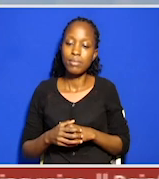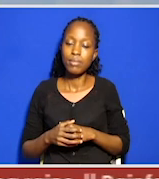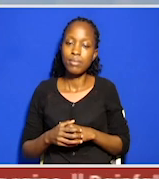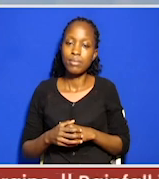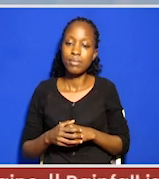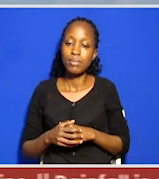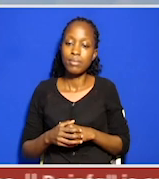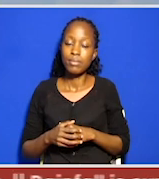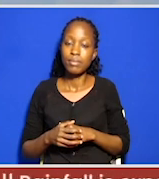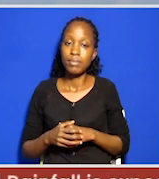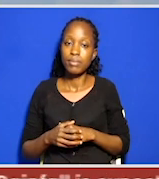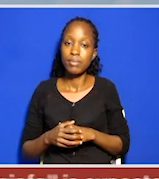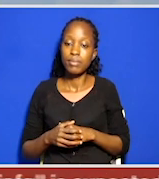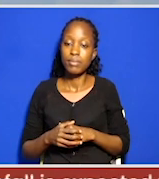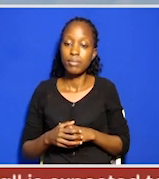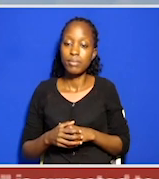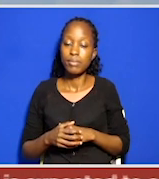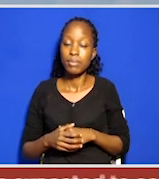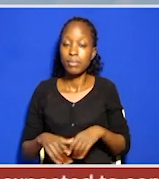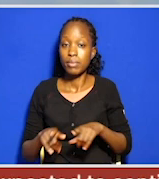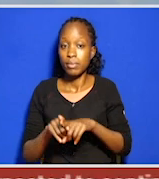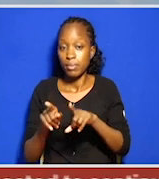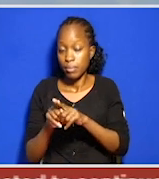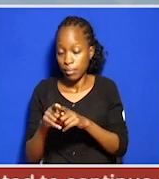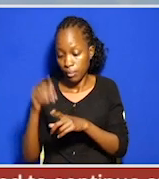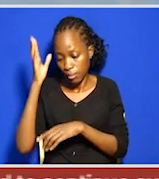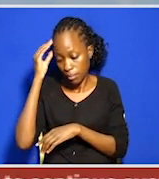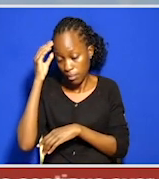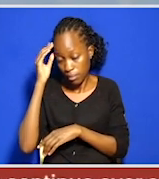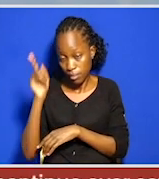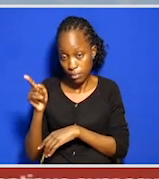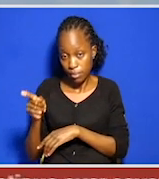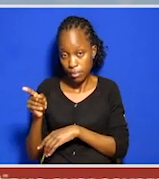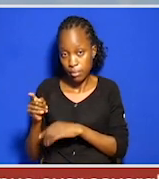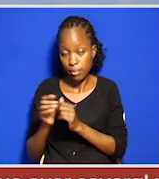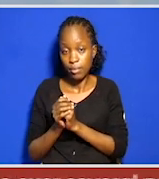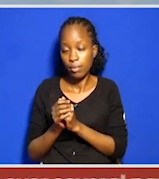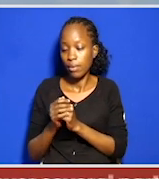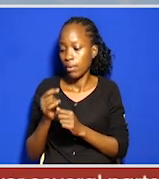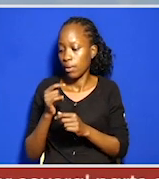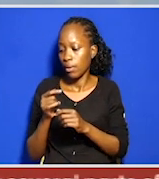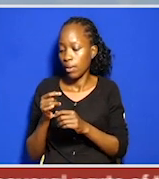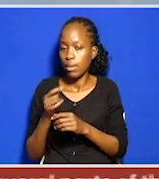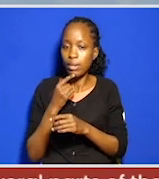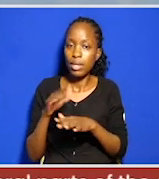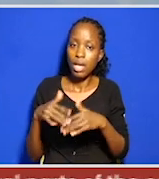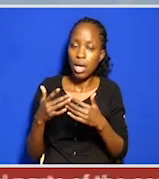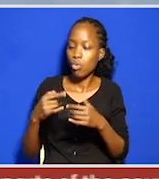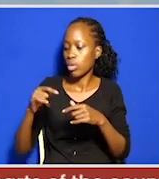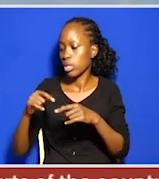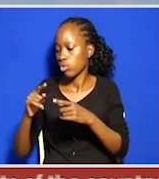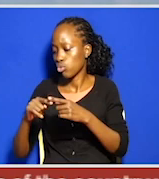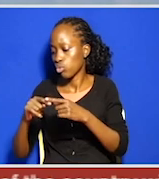In so doing, they have set the parameters on the conduct and promotion of our bilateral